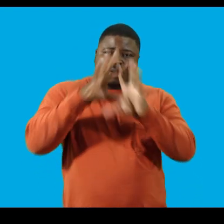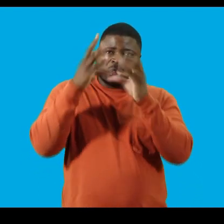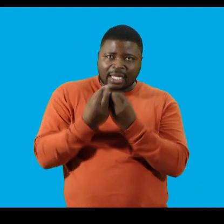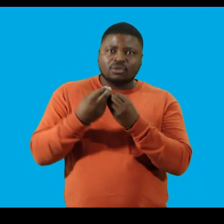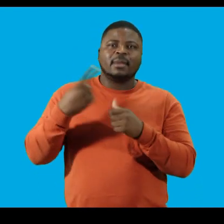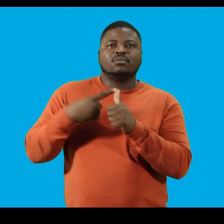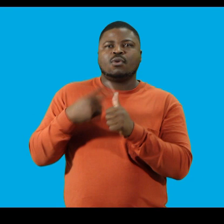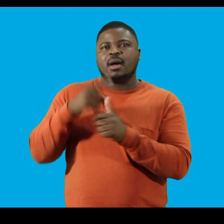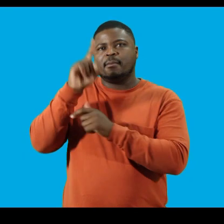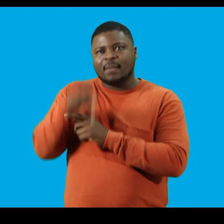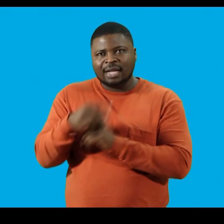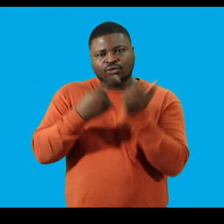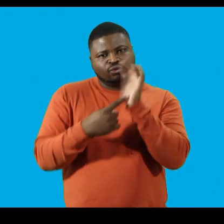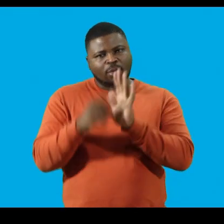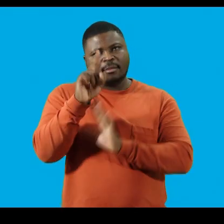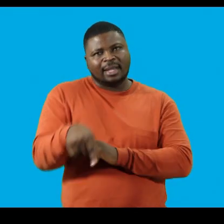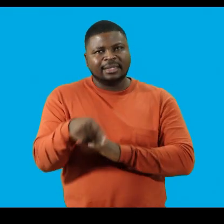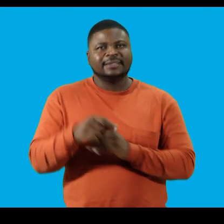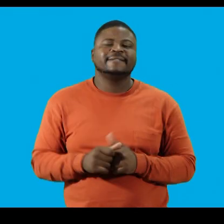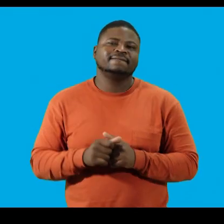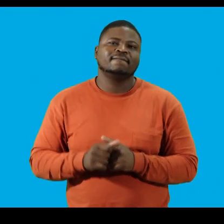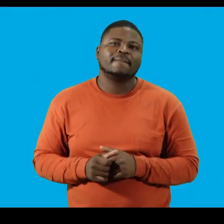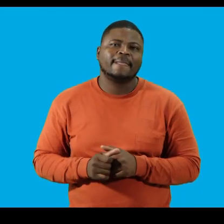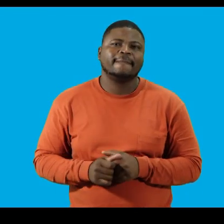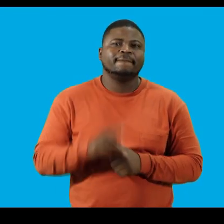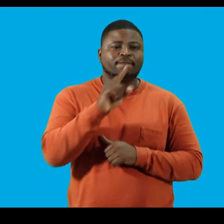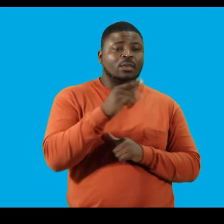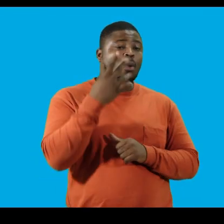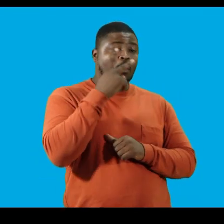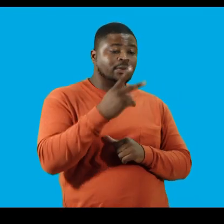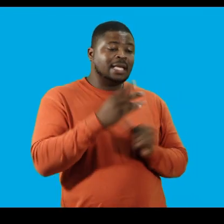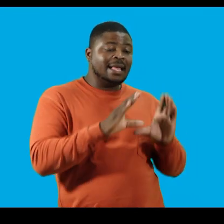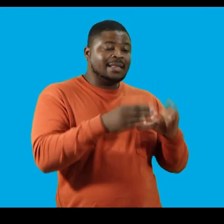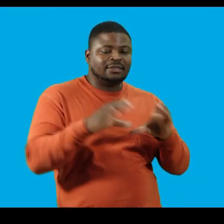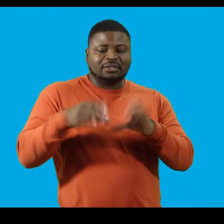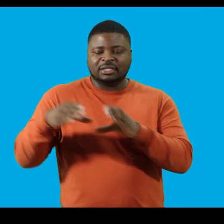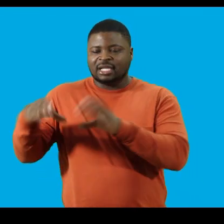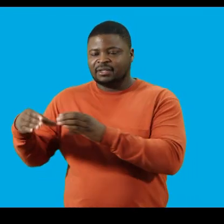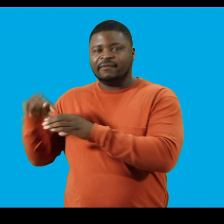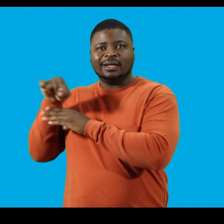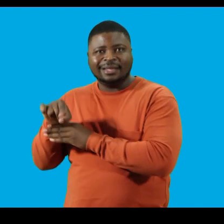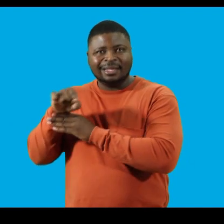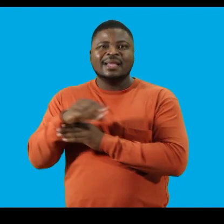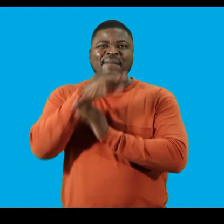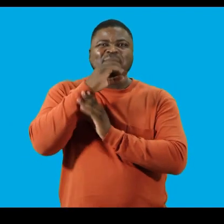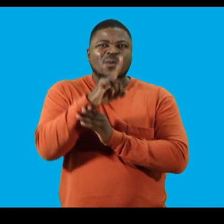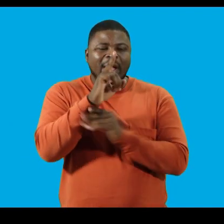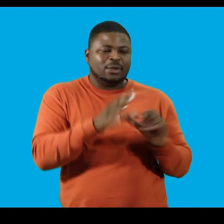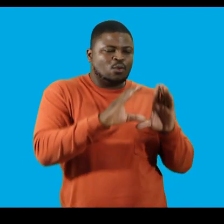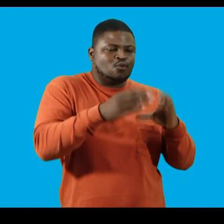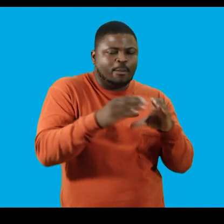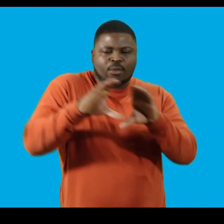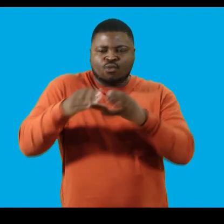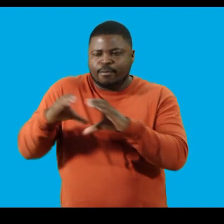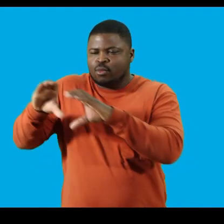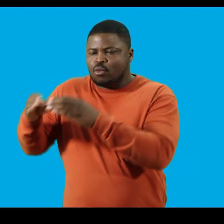calculations, especially for the follow-up marks. When you see classify, classify means group